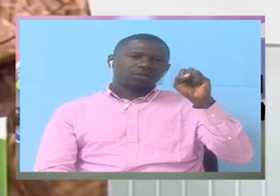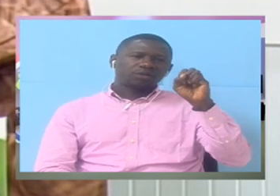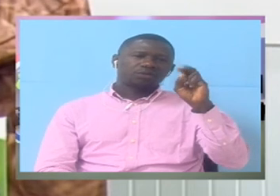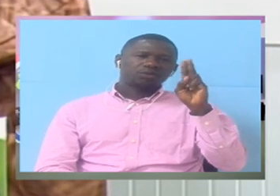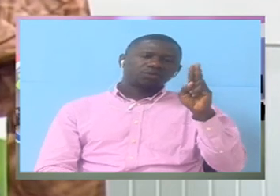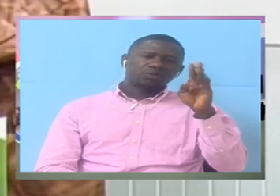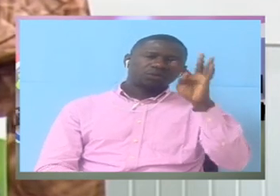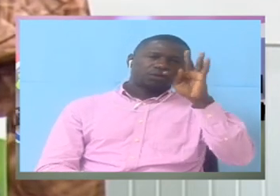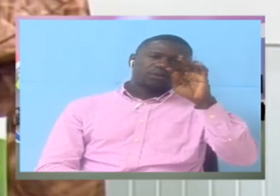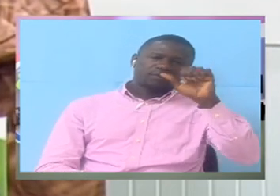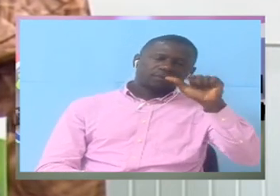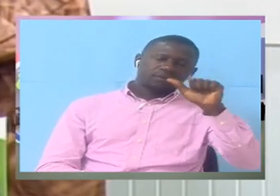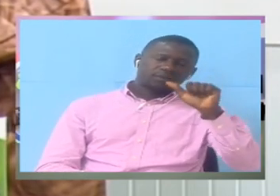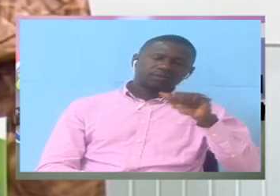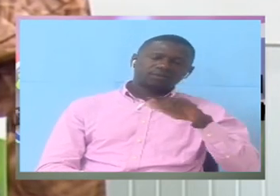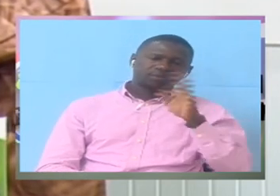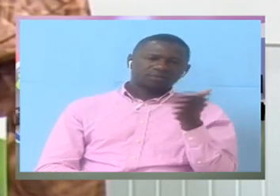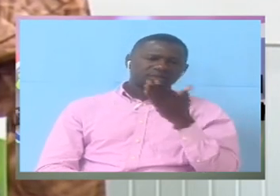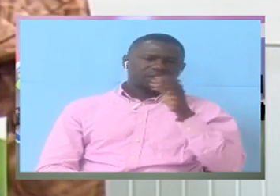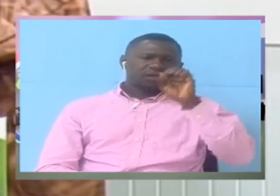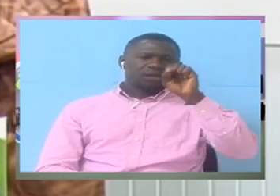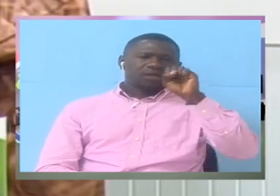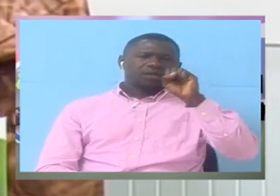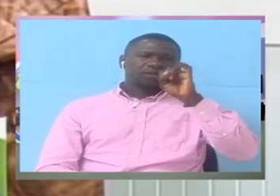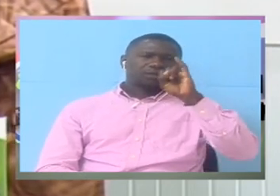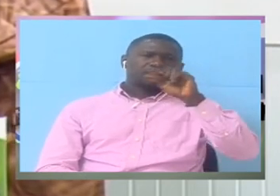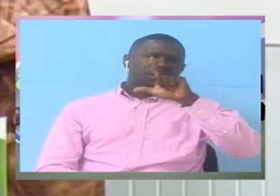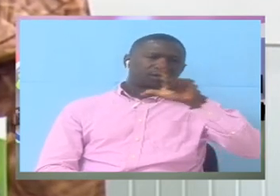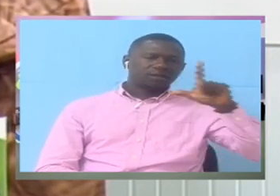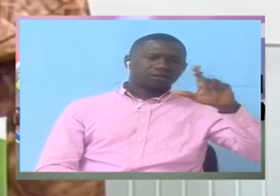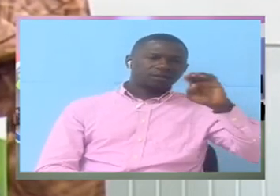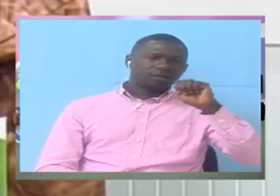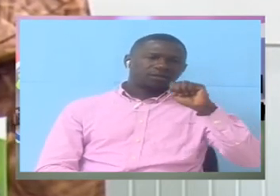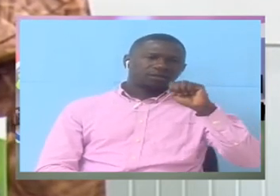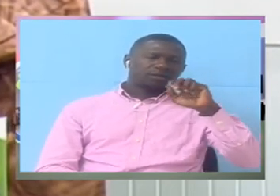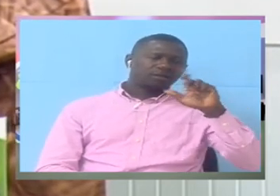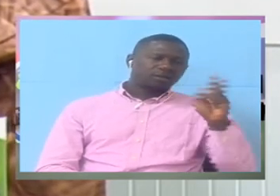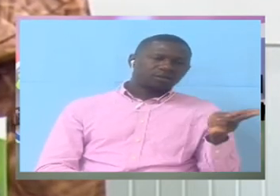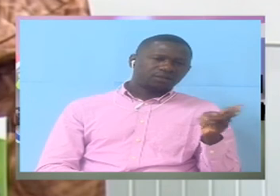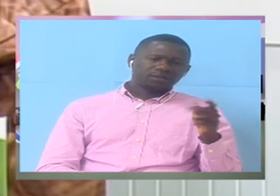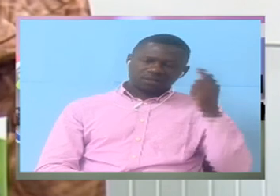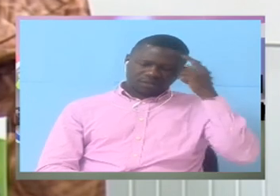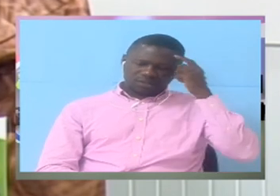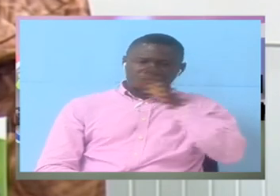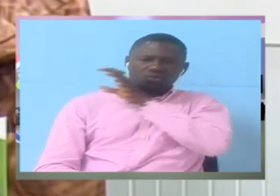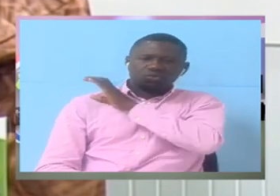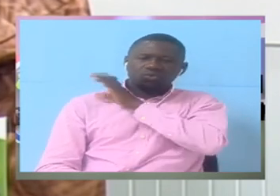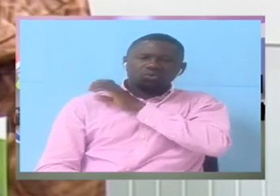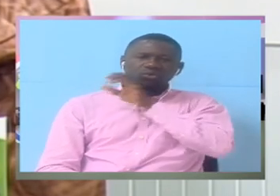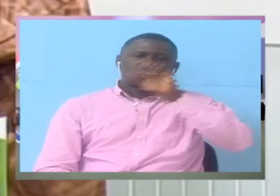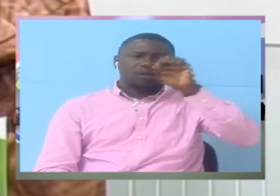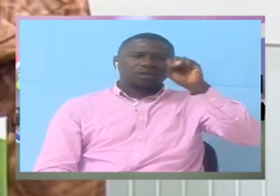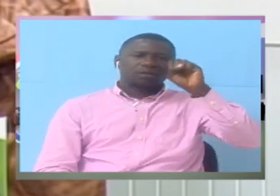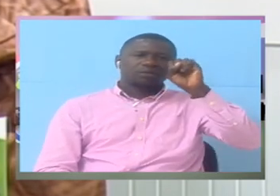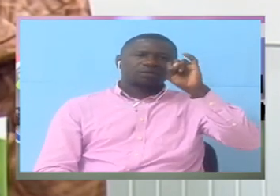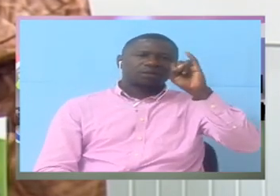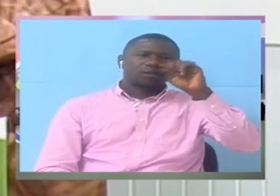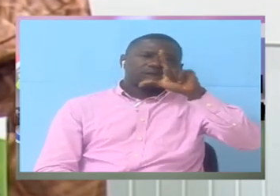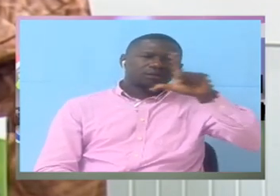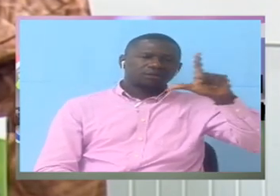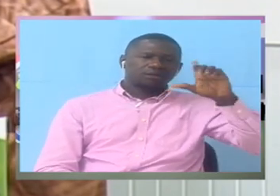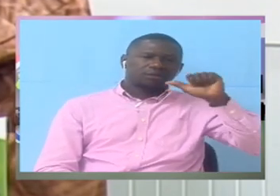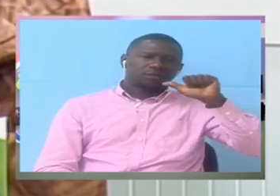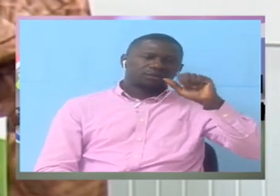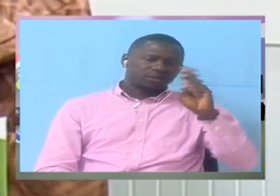Yusufa Silla. Yusufa Silla. I'm the Coach Silla la brodalam. I think Coach Silla's brother. Ah. Yes. I'm